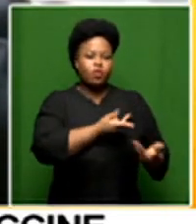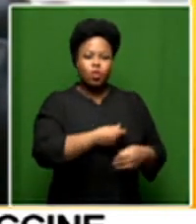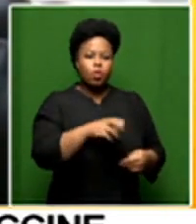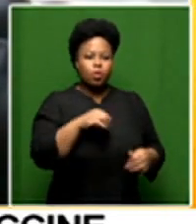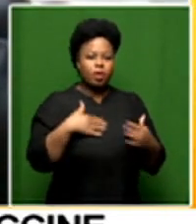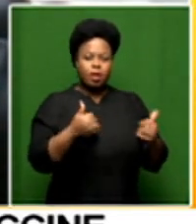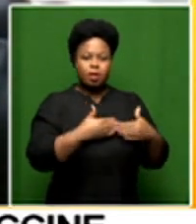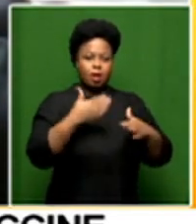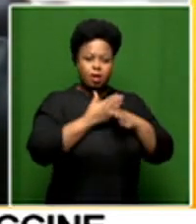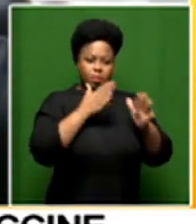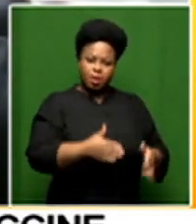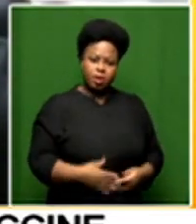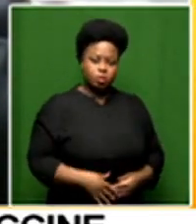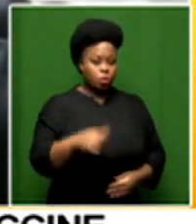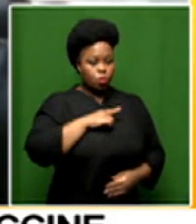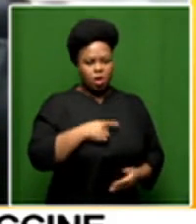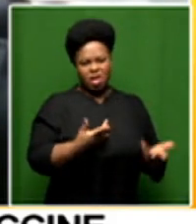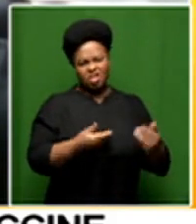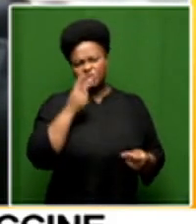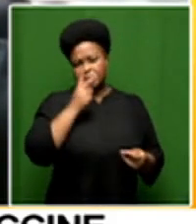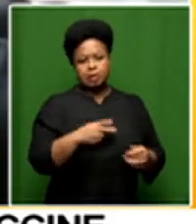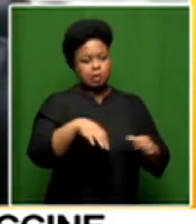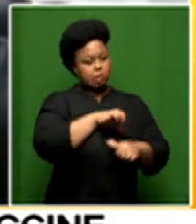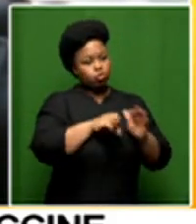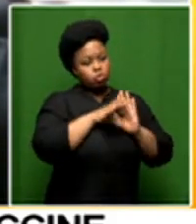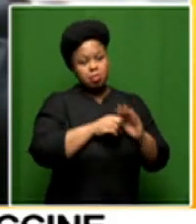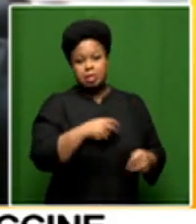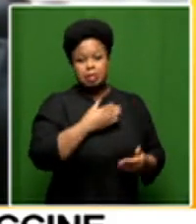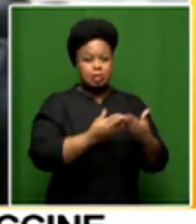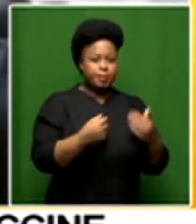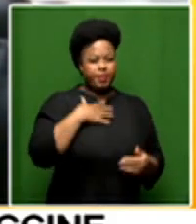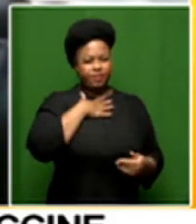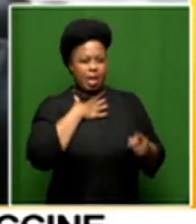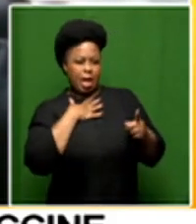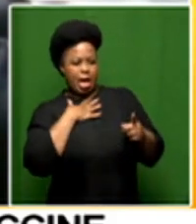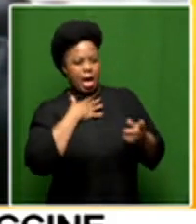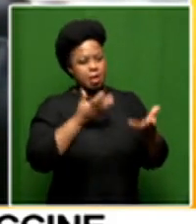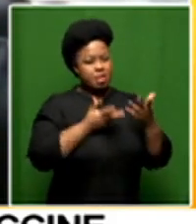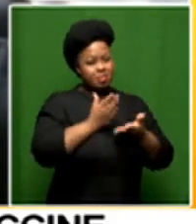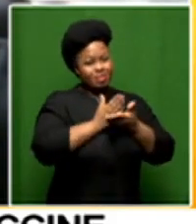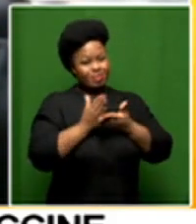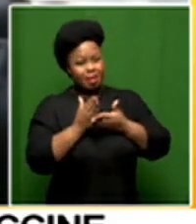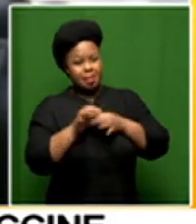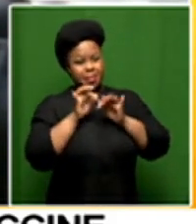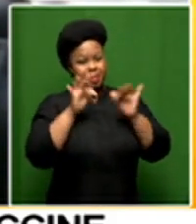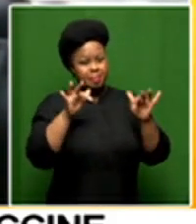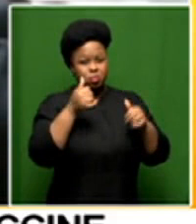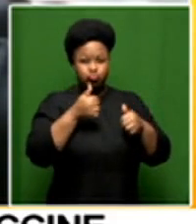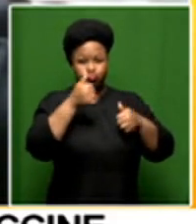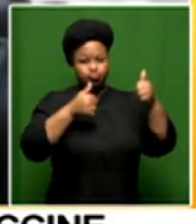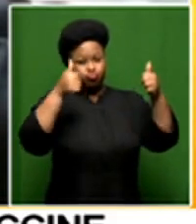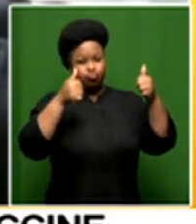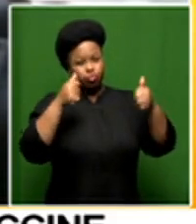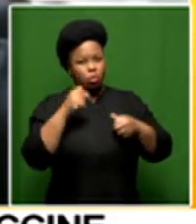part of healthcare workers? Because one reads a lot on social media, you kind of get a sense of where at least part of the public's heads are